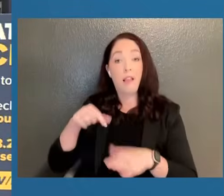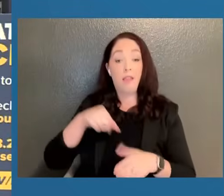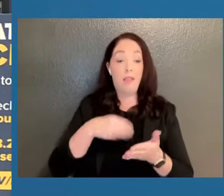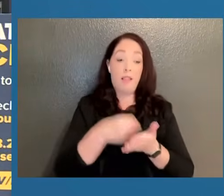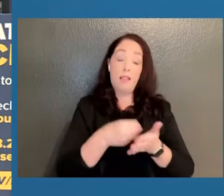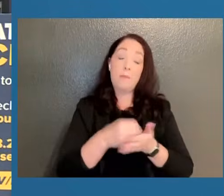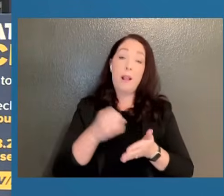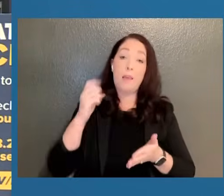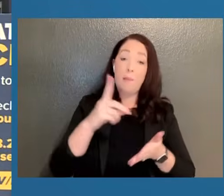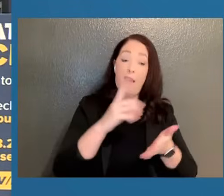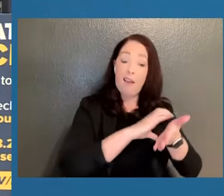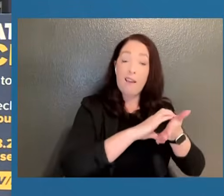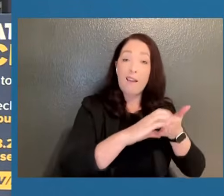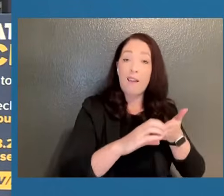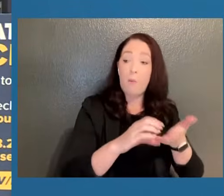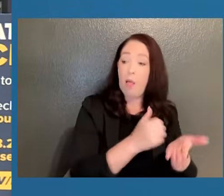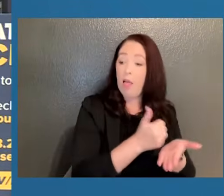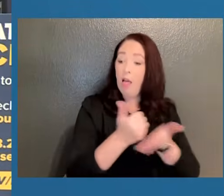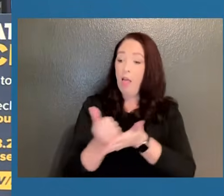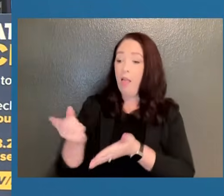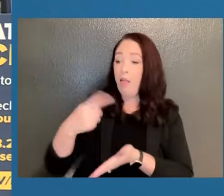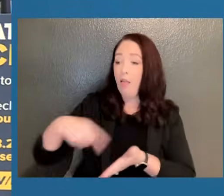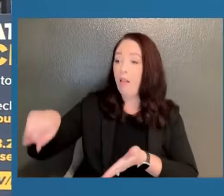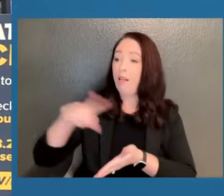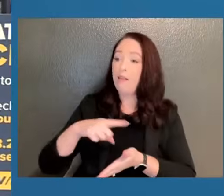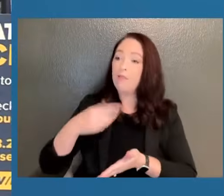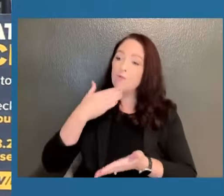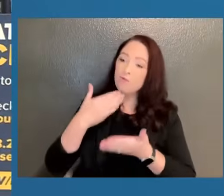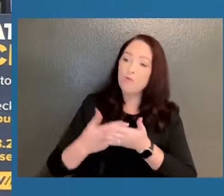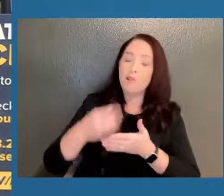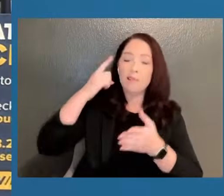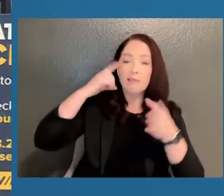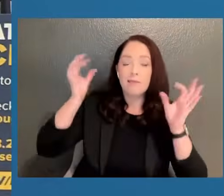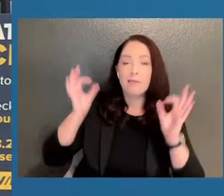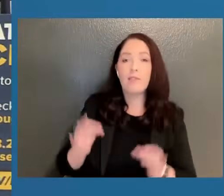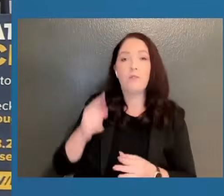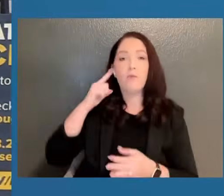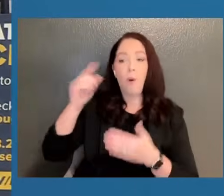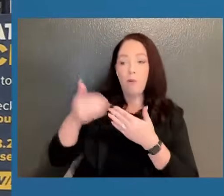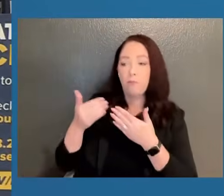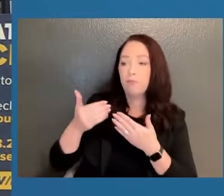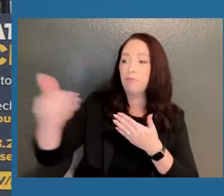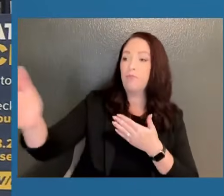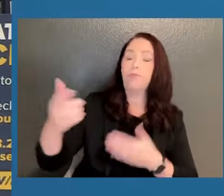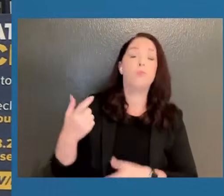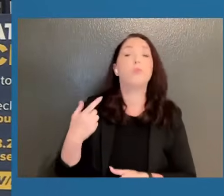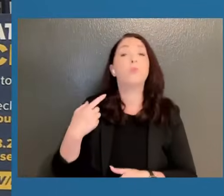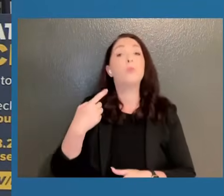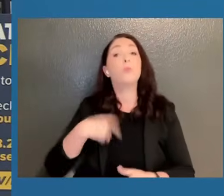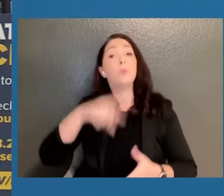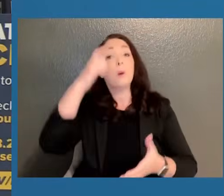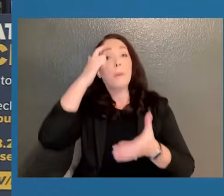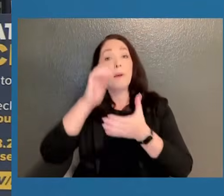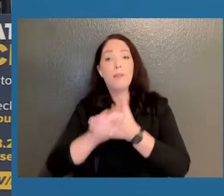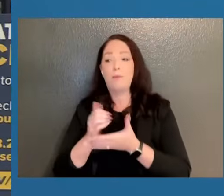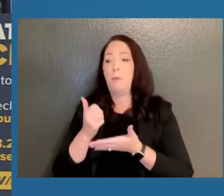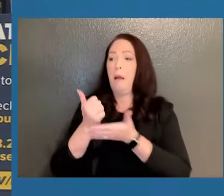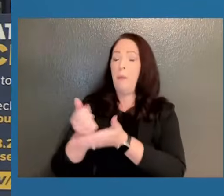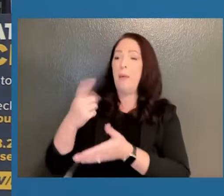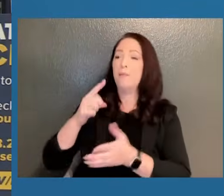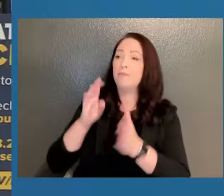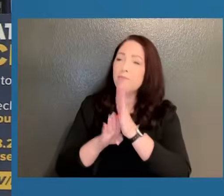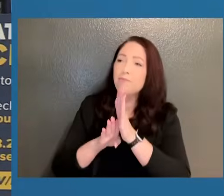children. At Girls Inc., we believe in giving girls the tools to thrive academically, emotionally, and financially.